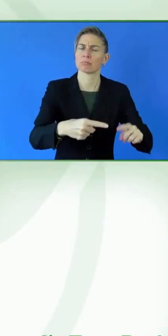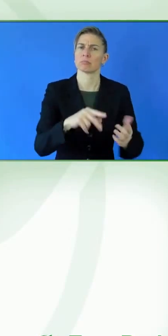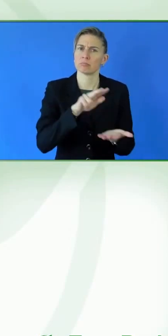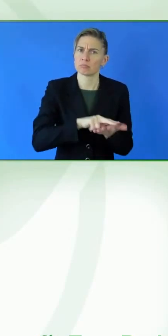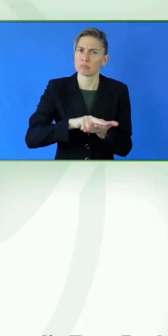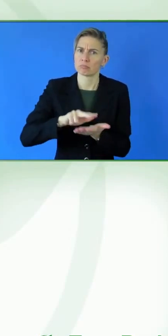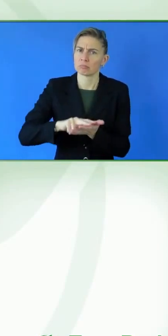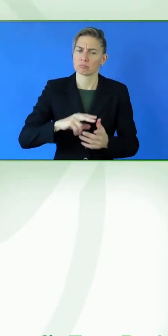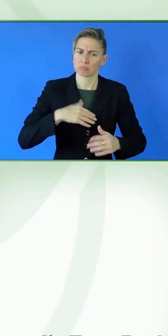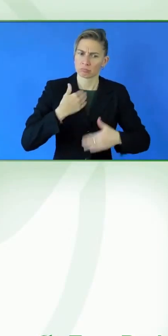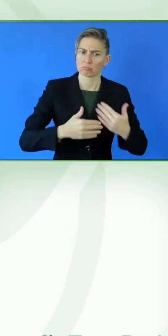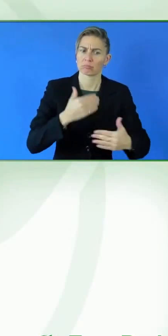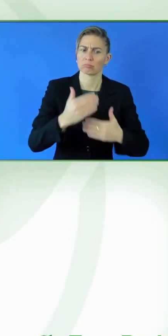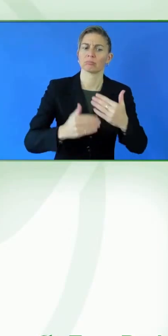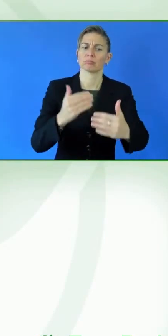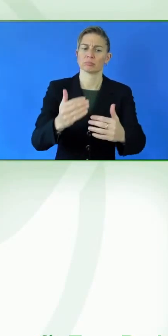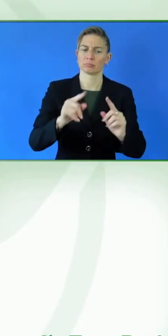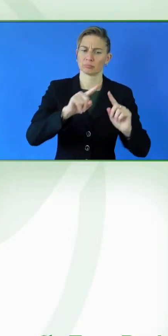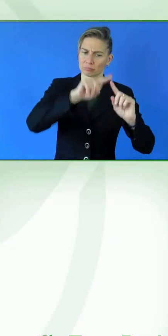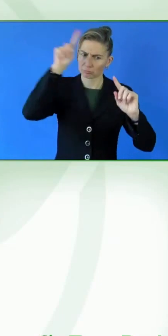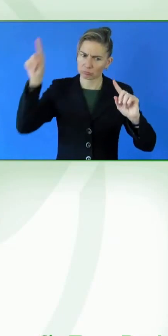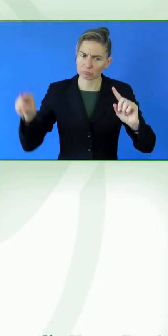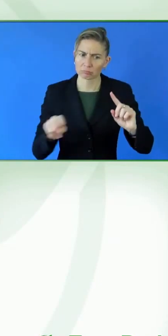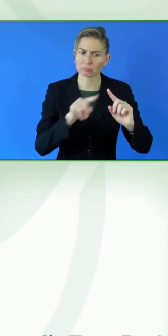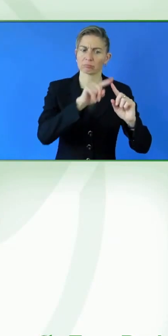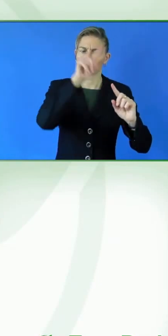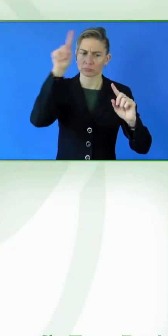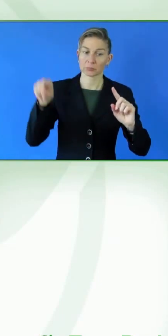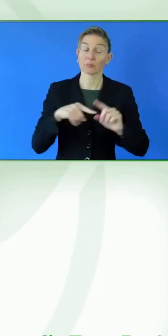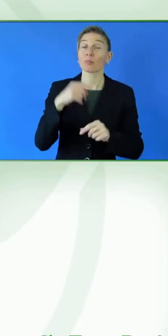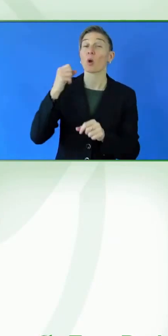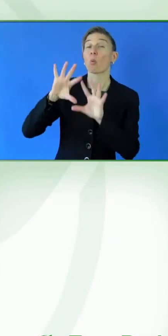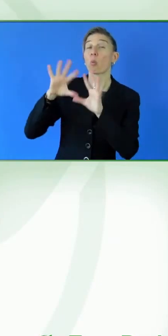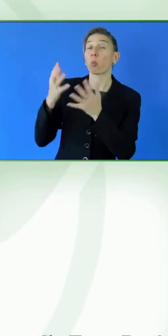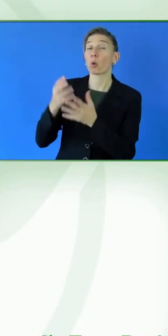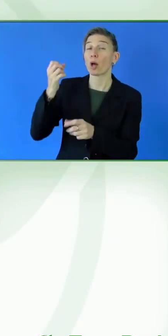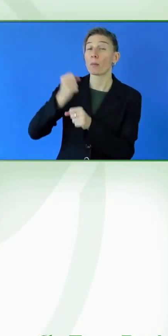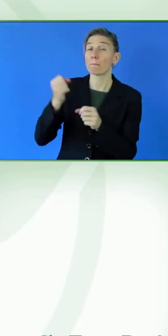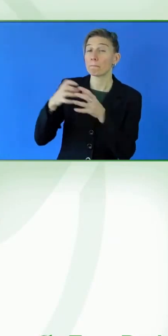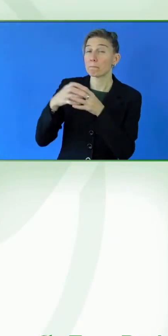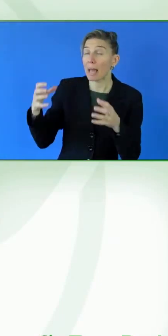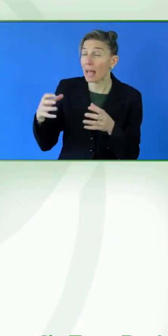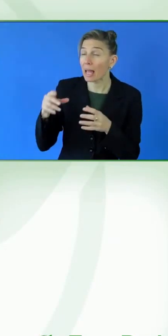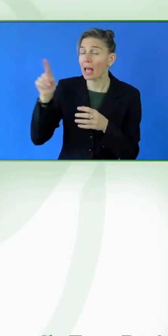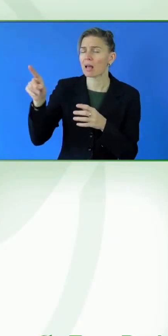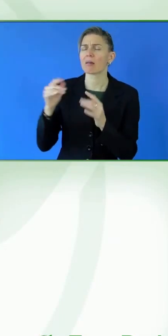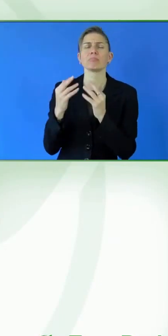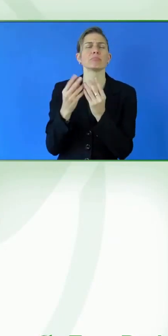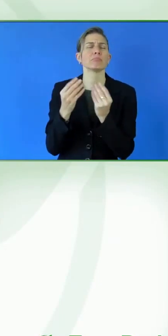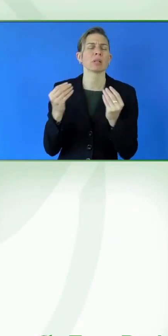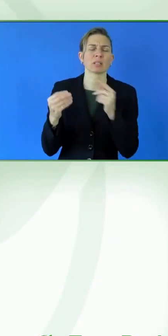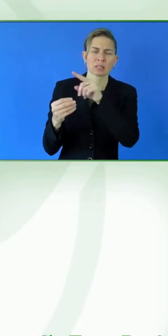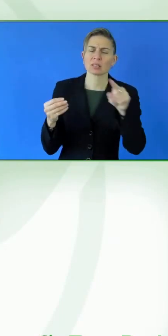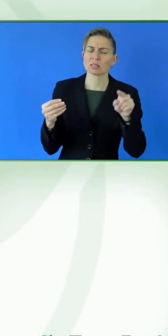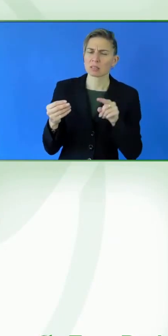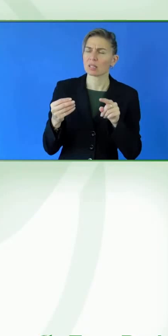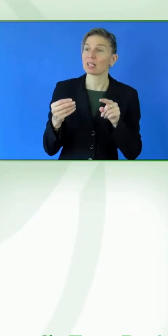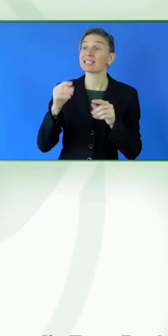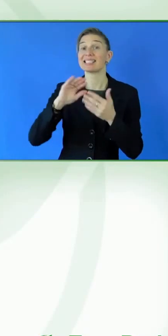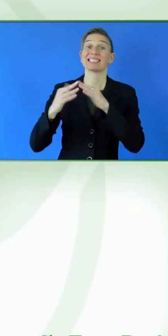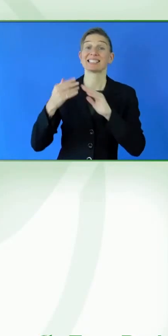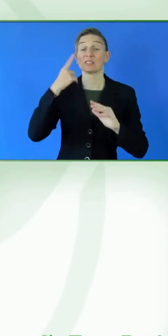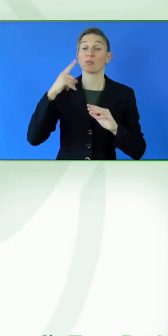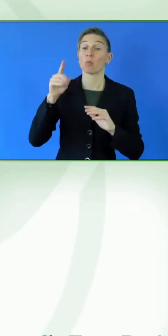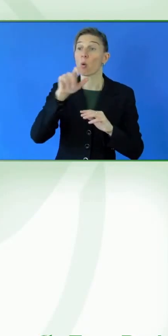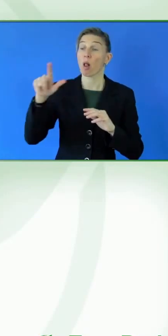Habitat, the World Bank, and many other partners have joined the Cities for All network in helping us deliver on